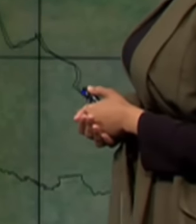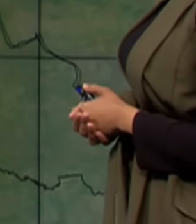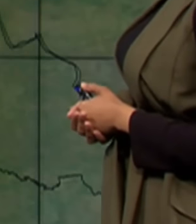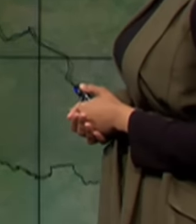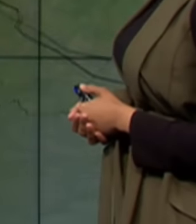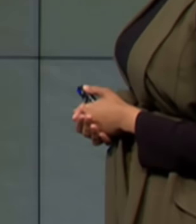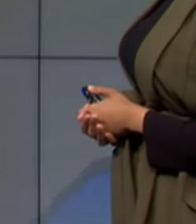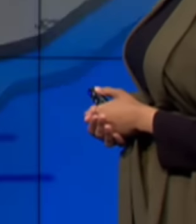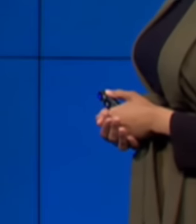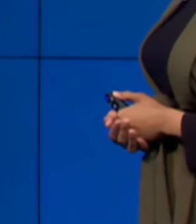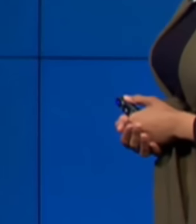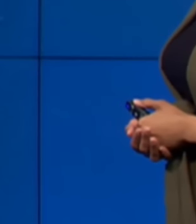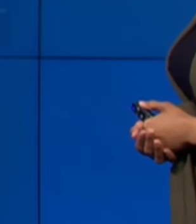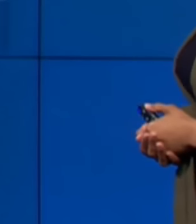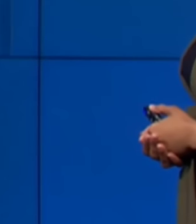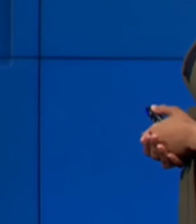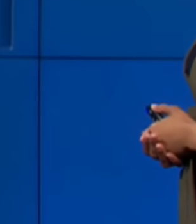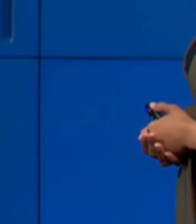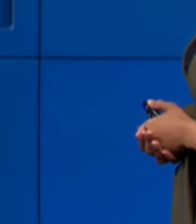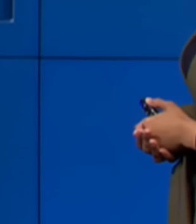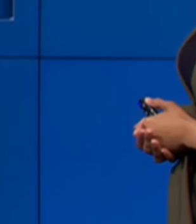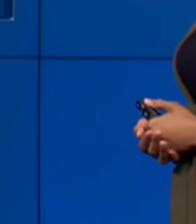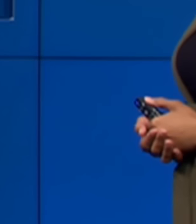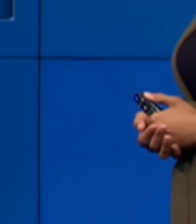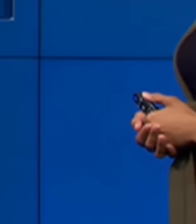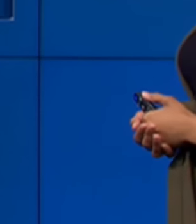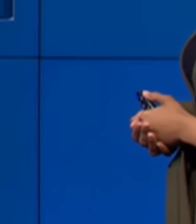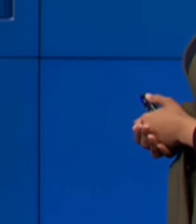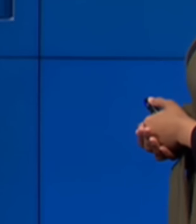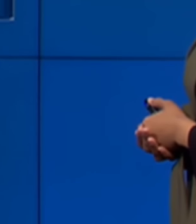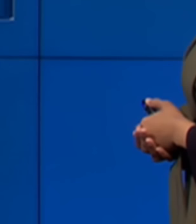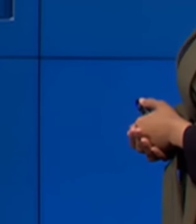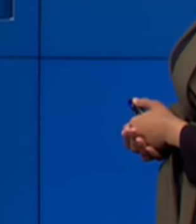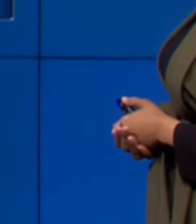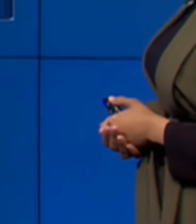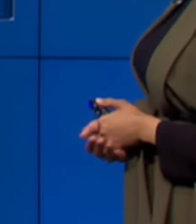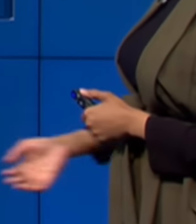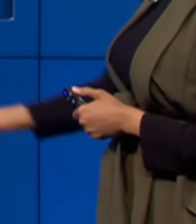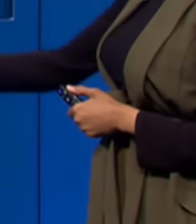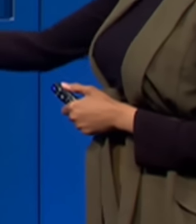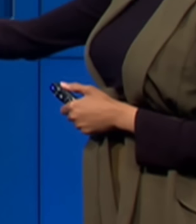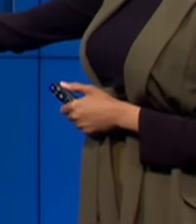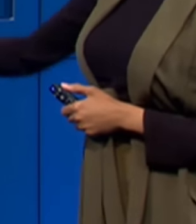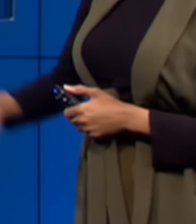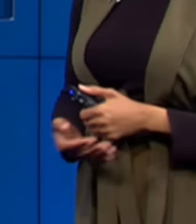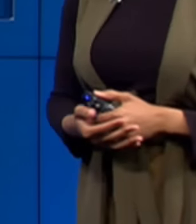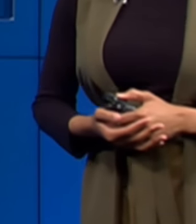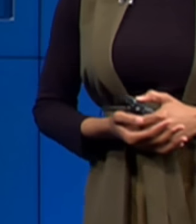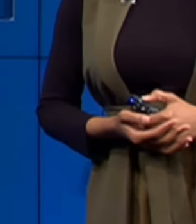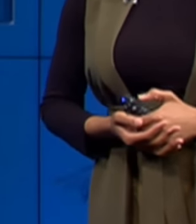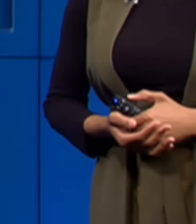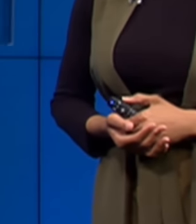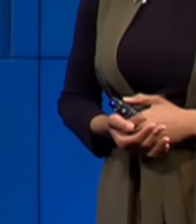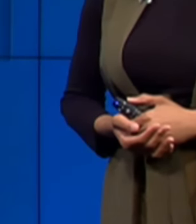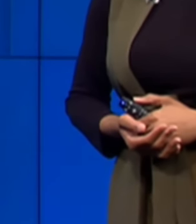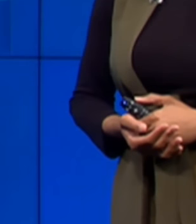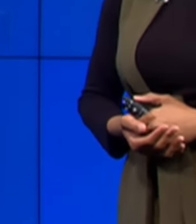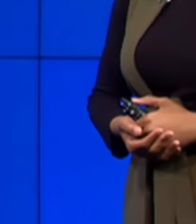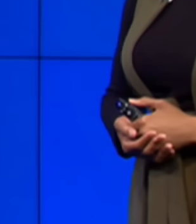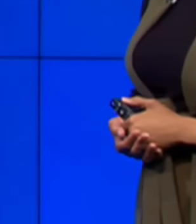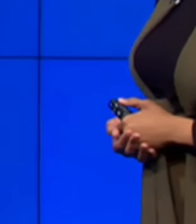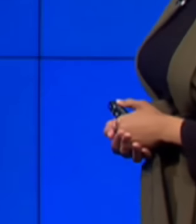mo Thapameng lebelela province ya KwaZulu Natal Ulundi ke digata di le 11 go ya go di le 18 Pietermaritzburg ke digata di le 8 go ya go di